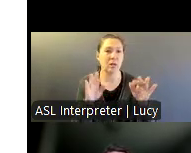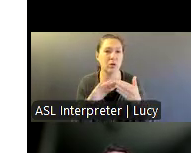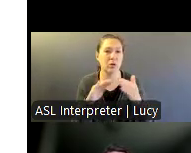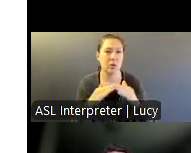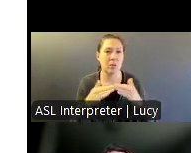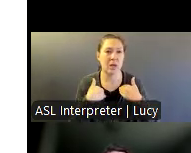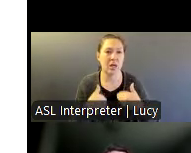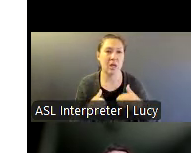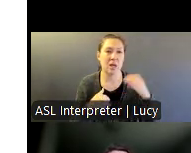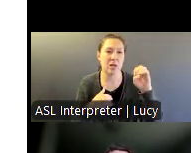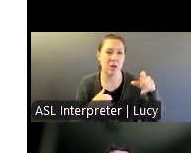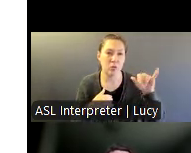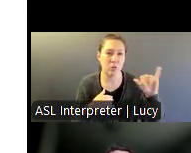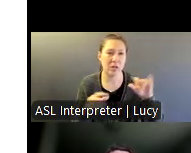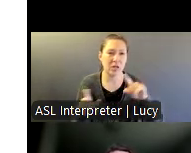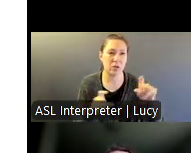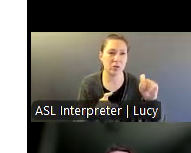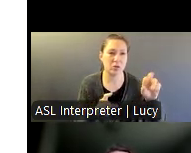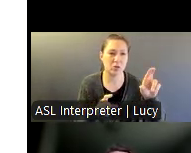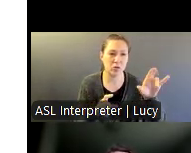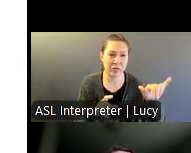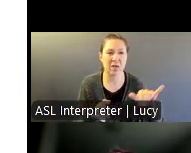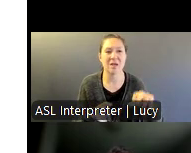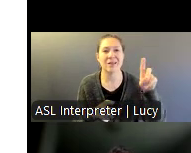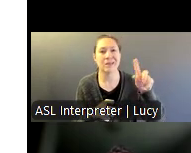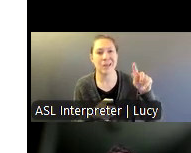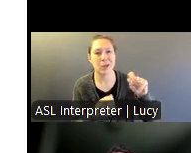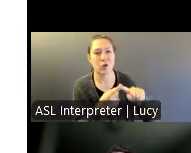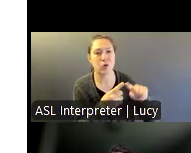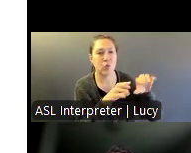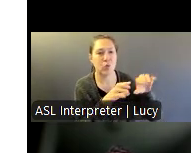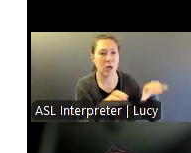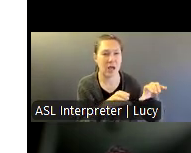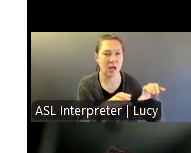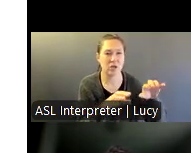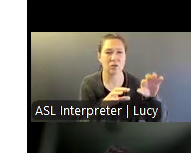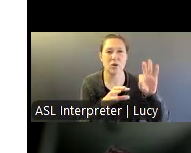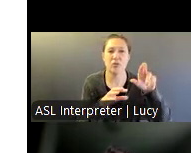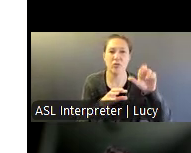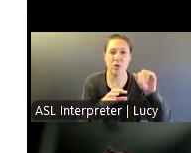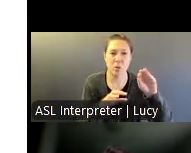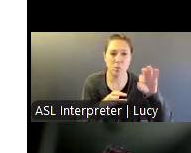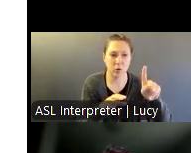Action Framework. We'll have a couple of presenters talk about funding and data,